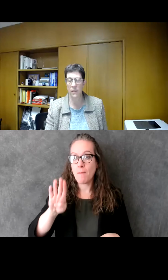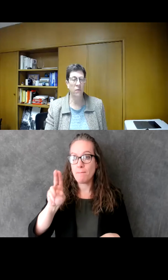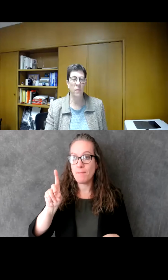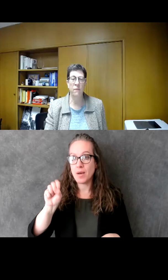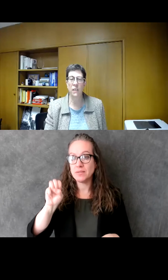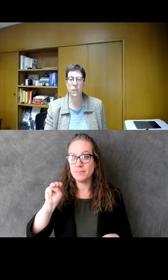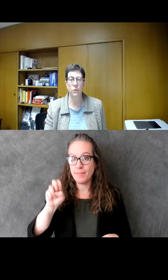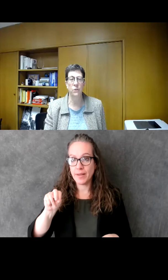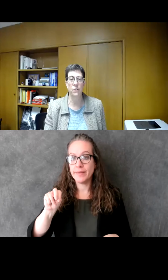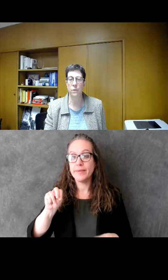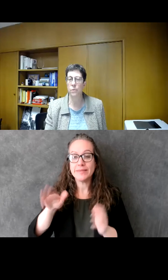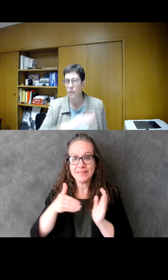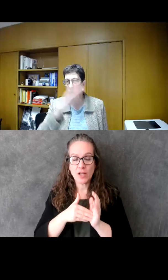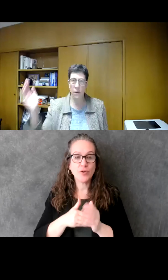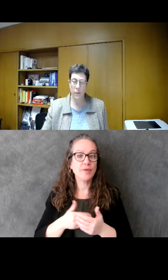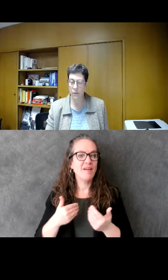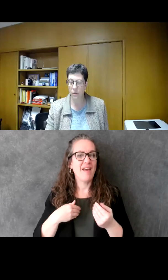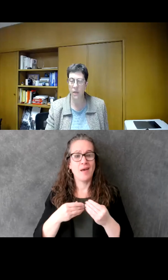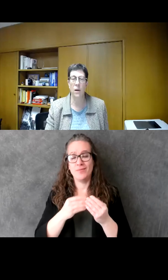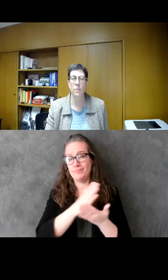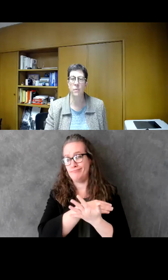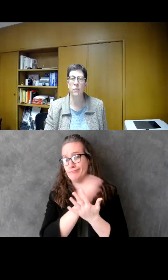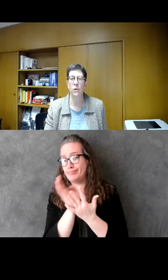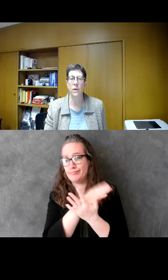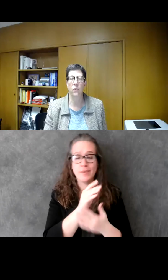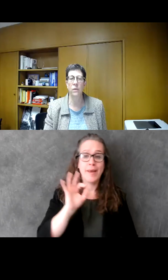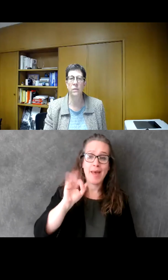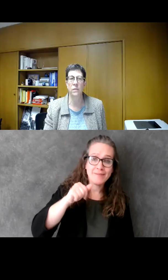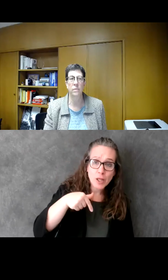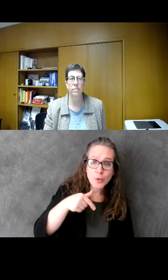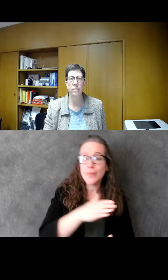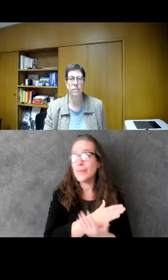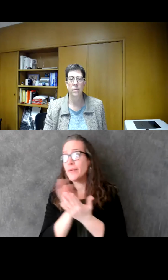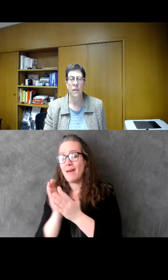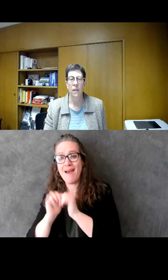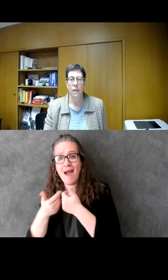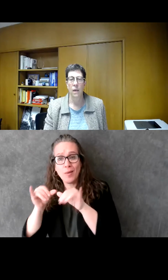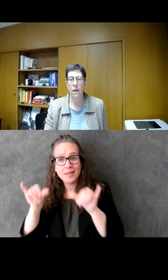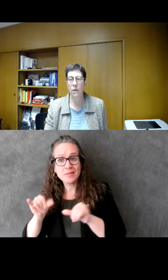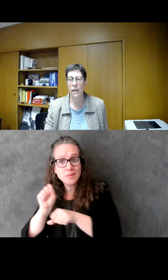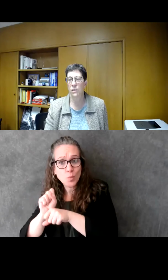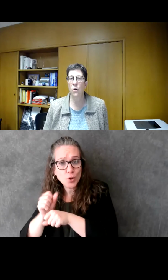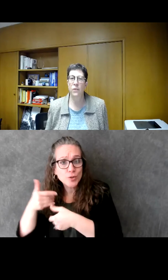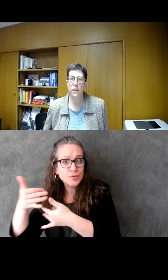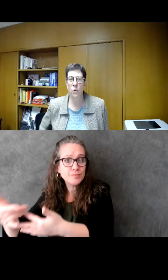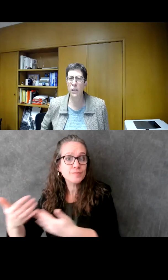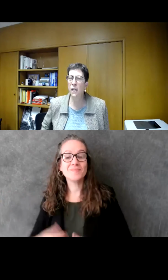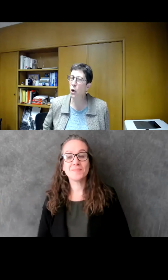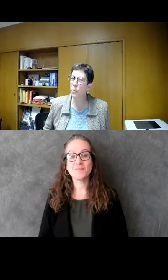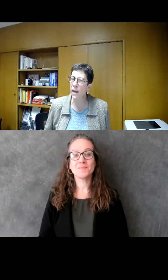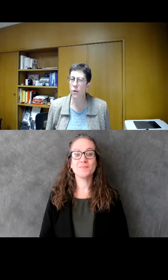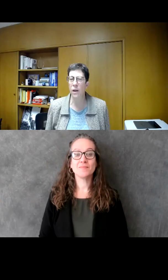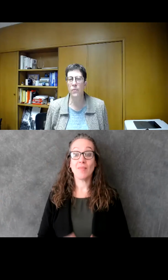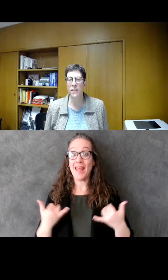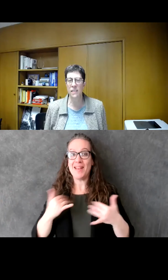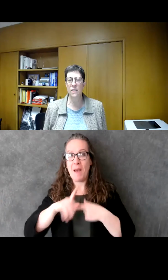It's everything from FAQs to how the long-term care ombudsman program works. All right, so we're bringing it